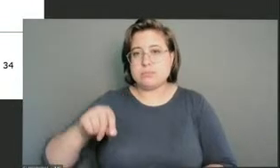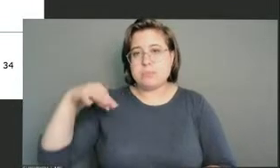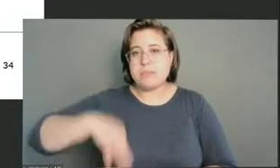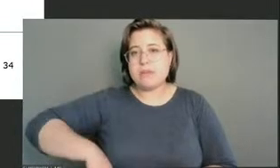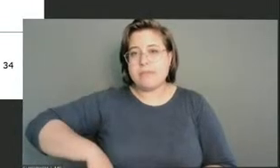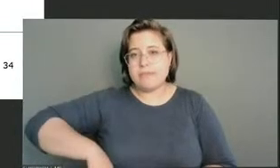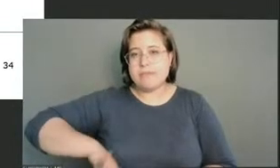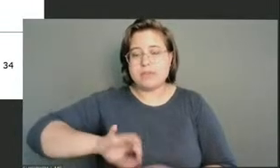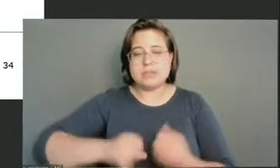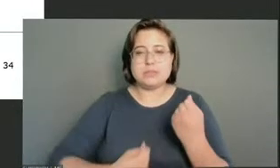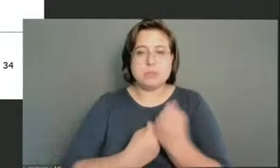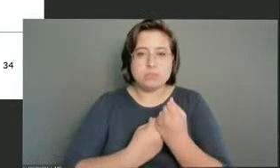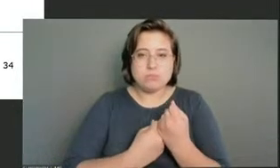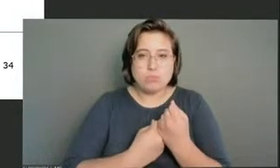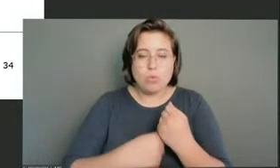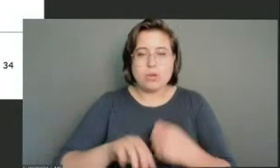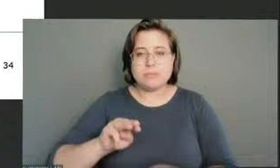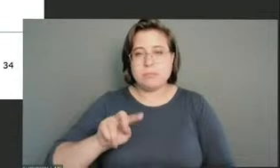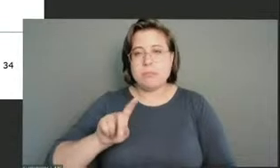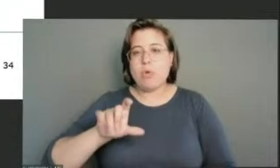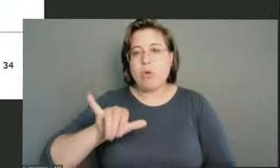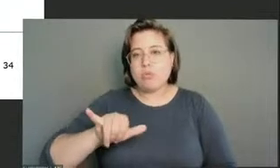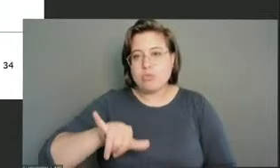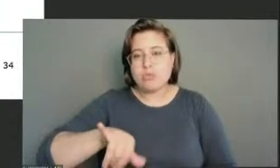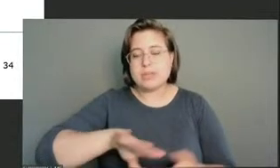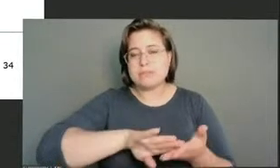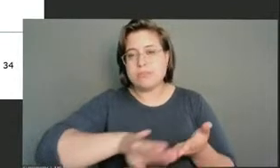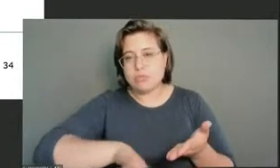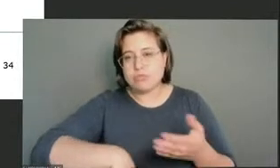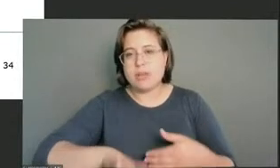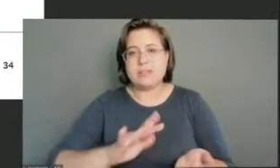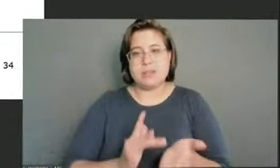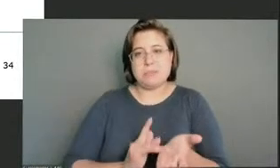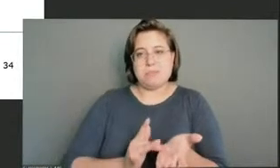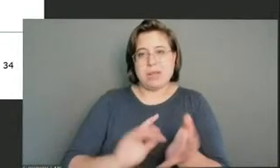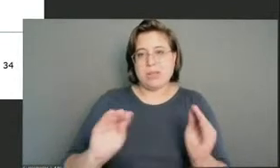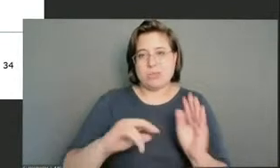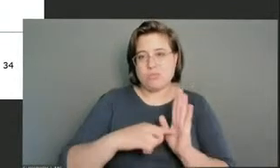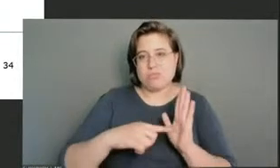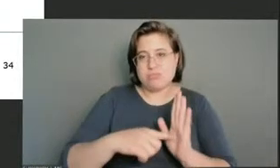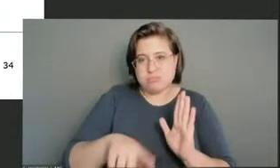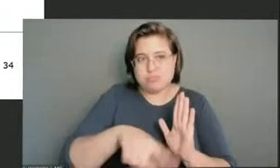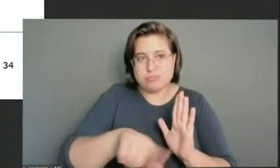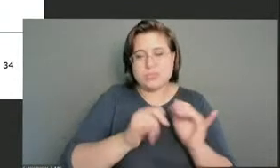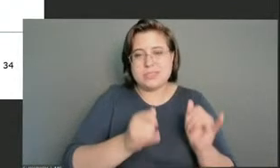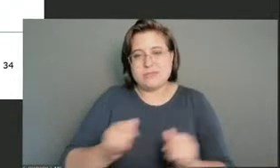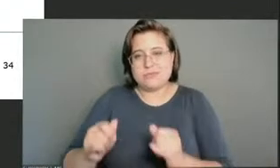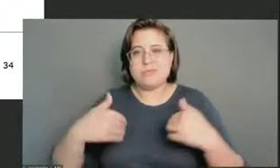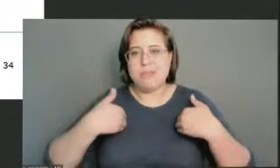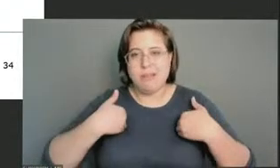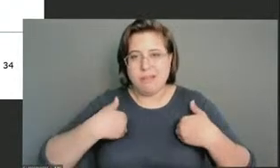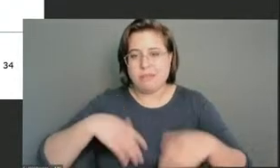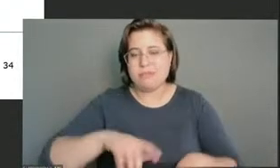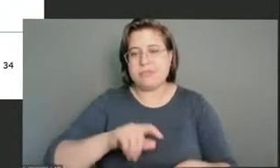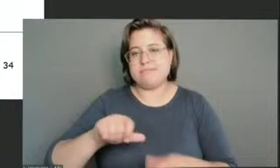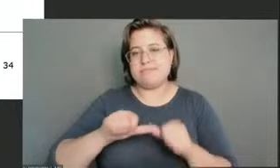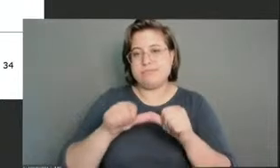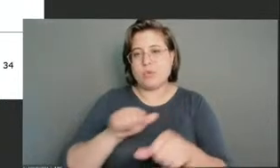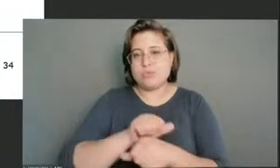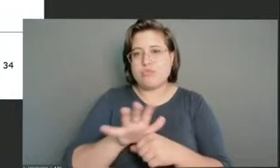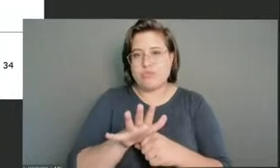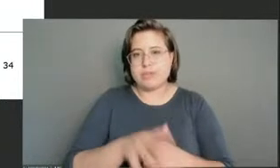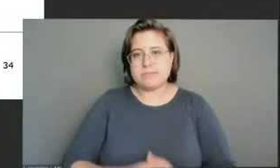support minorities, marginalized, and medically underrepresented individuals with long COVID. In